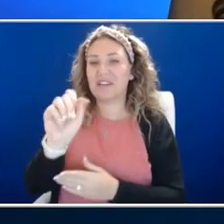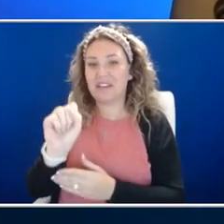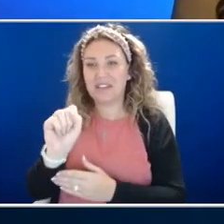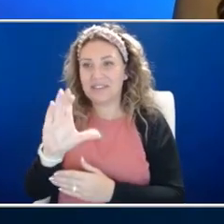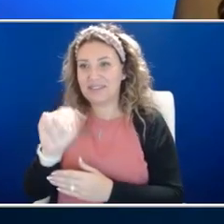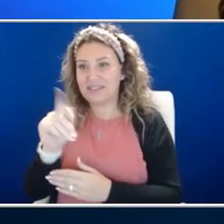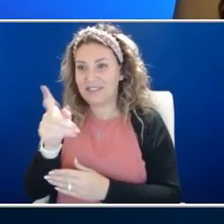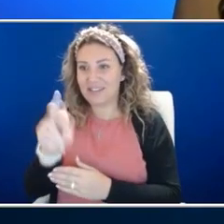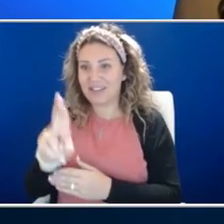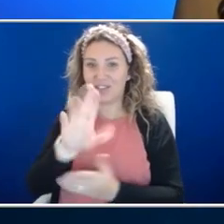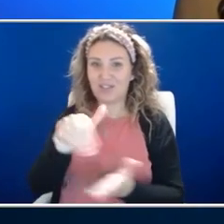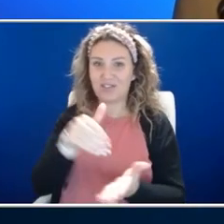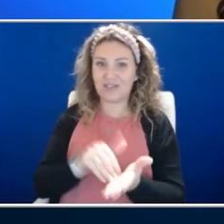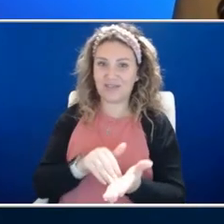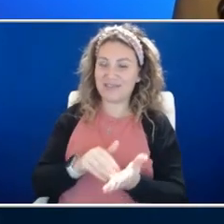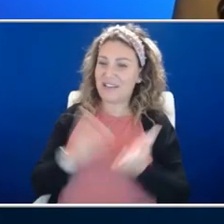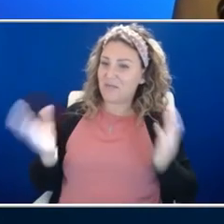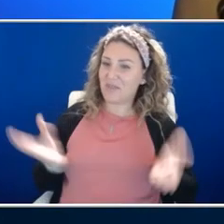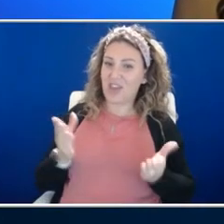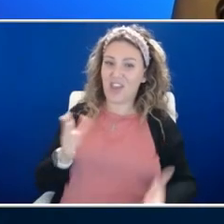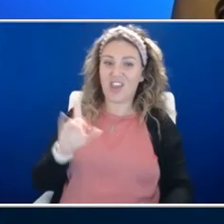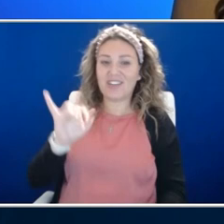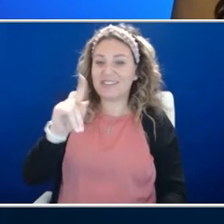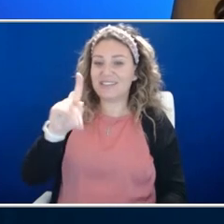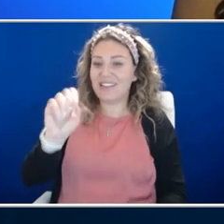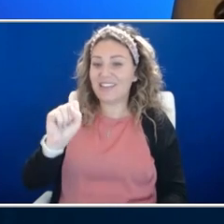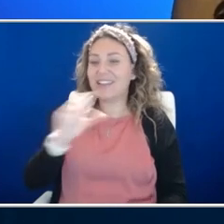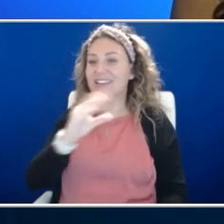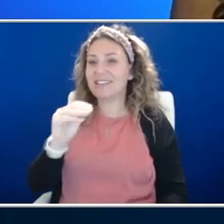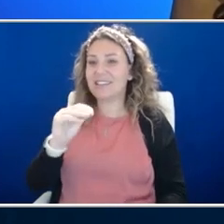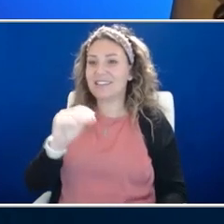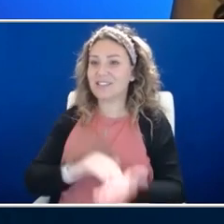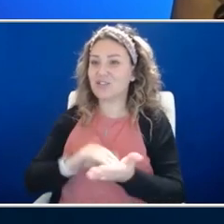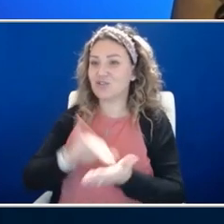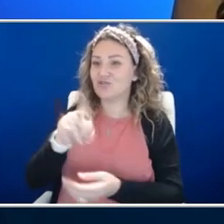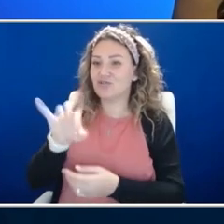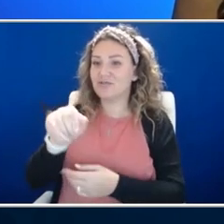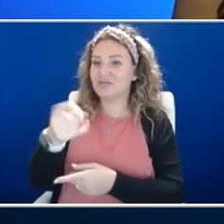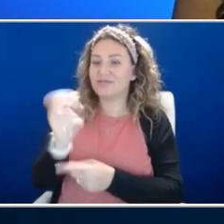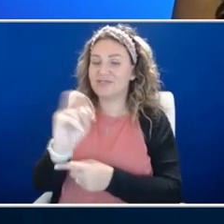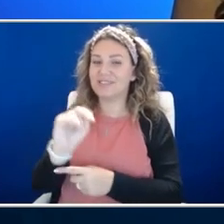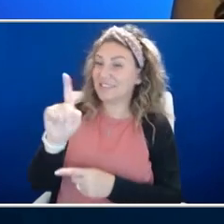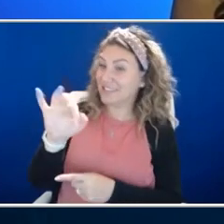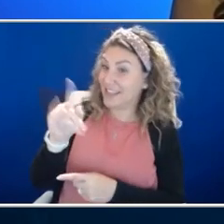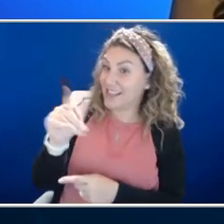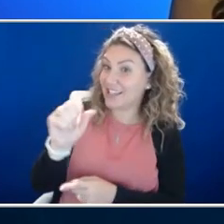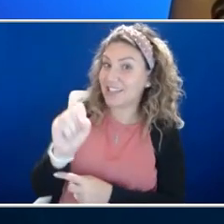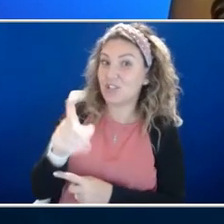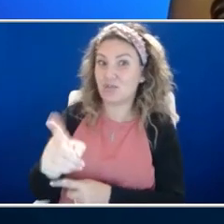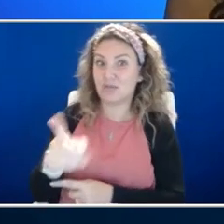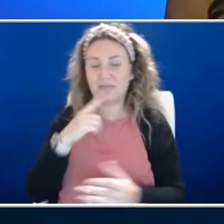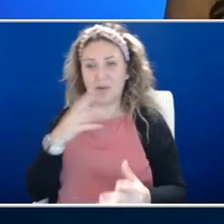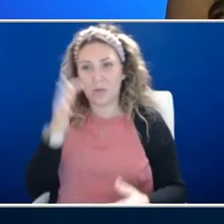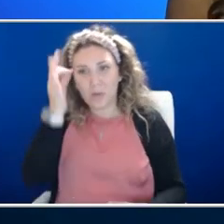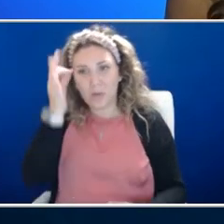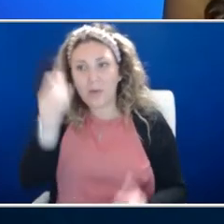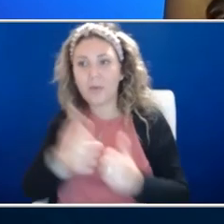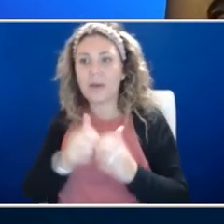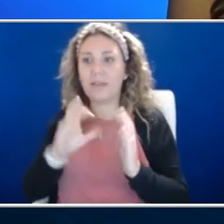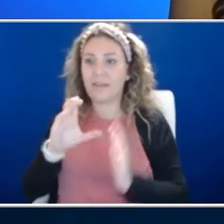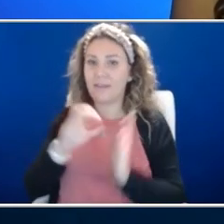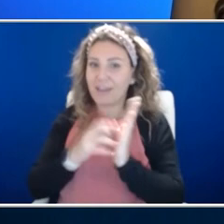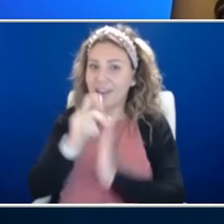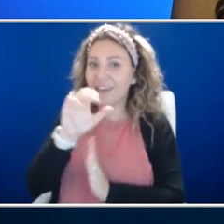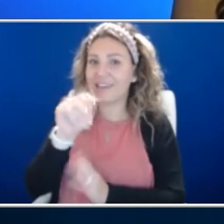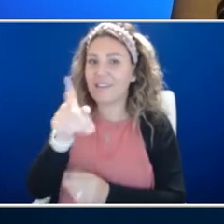I'm here with Delise Hofen and Dr. Jensen. Delise, I want to start with you. You had a close walk with cancer. How did this bring